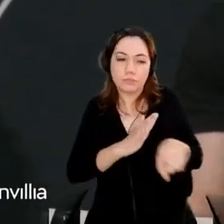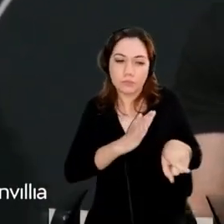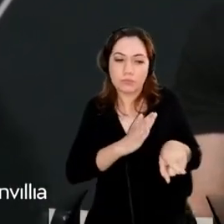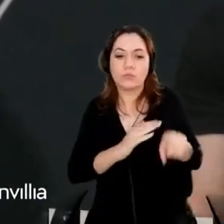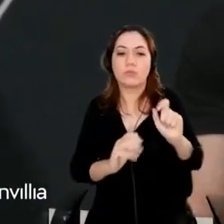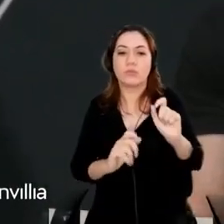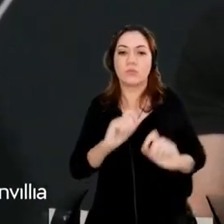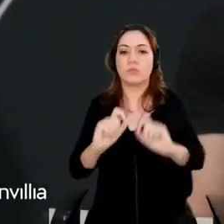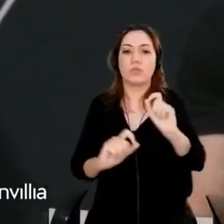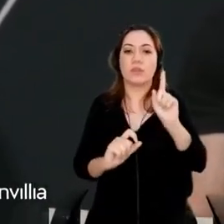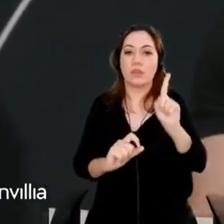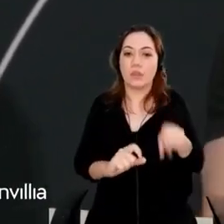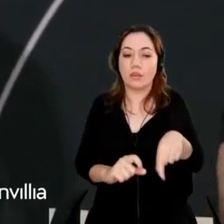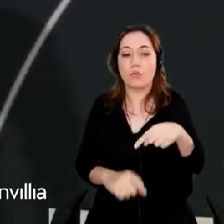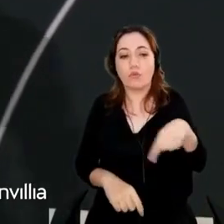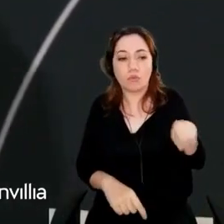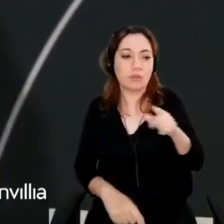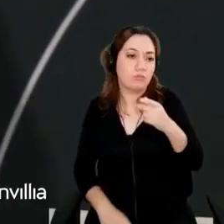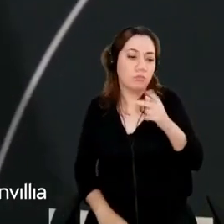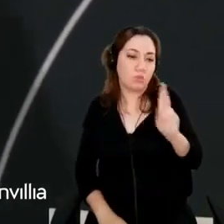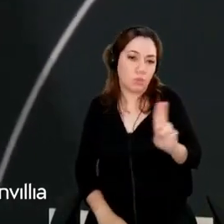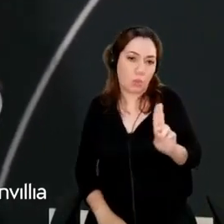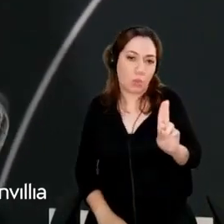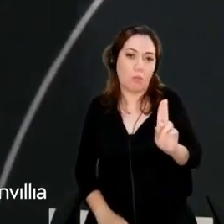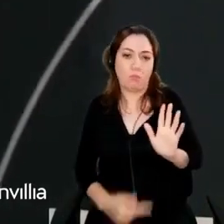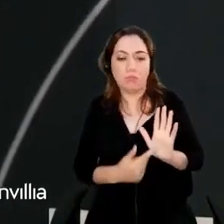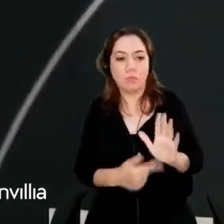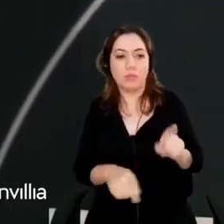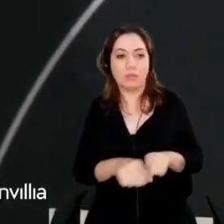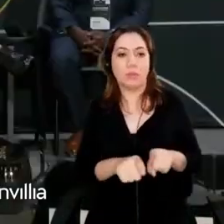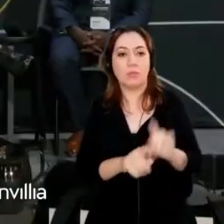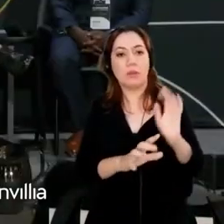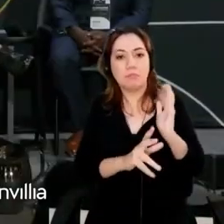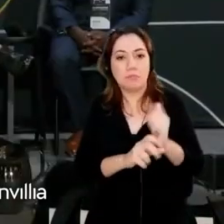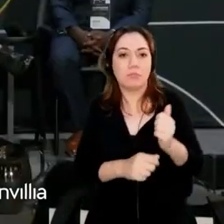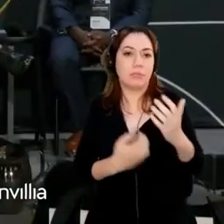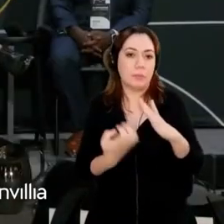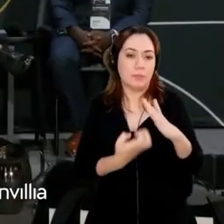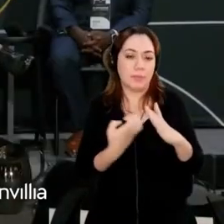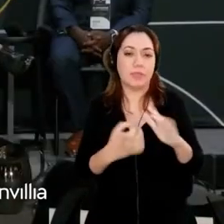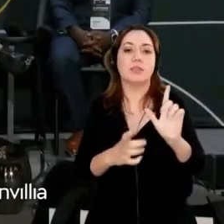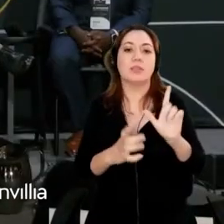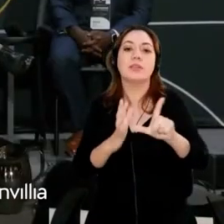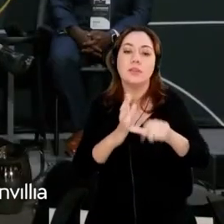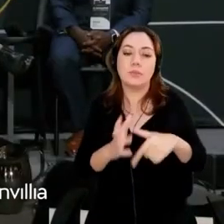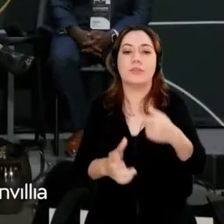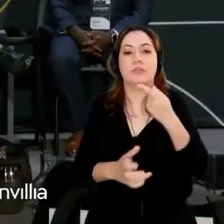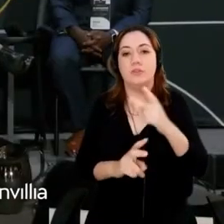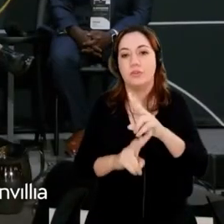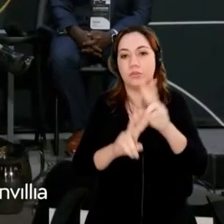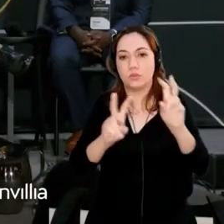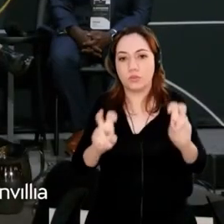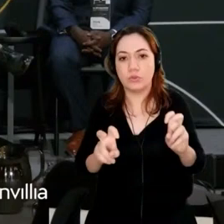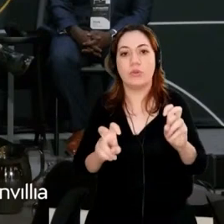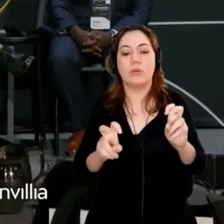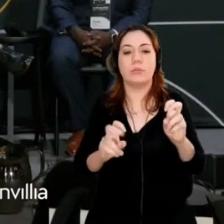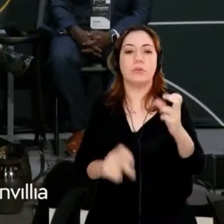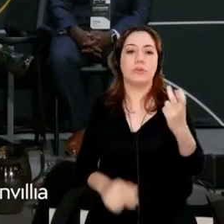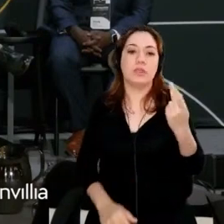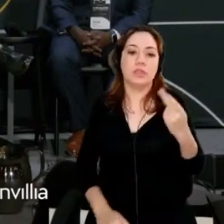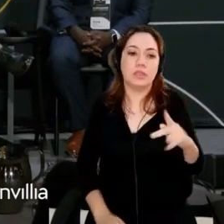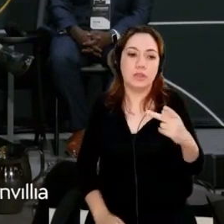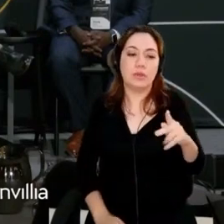introduce yourselves and your background and your companies, and then after we're going to talk a little bit about your use case.